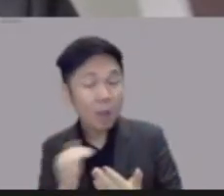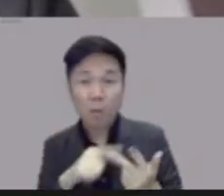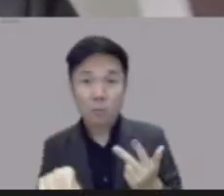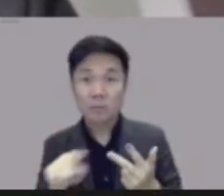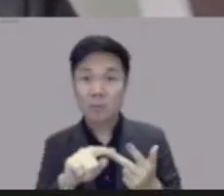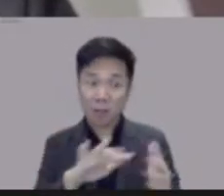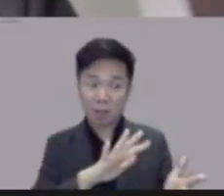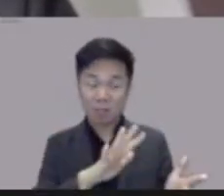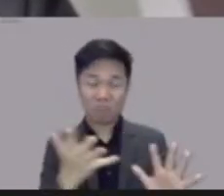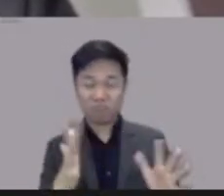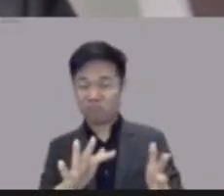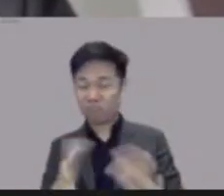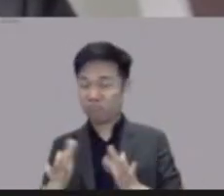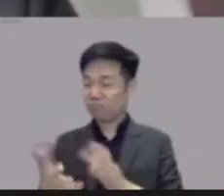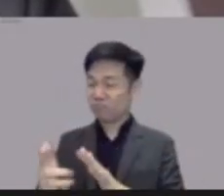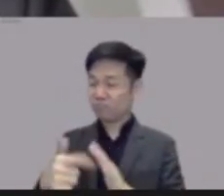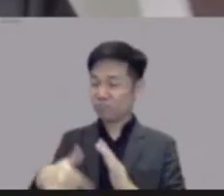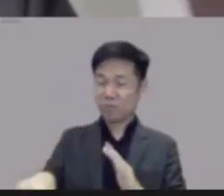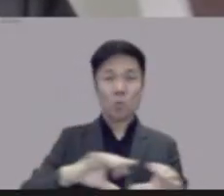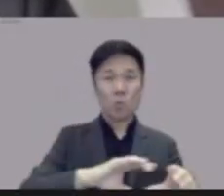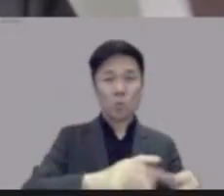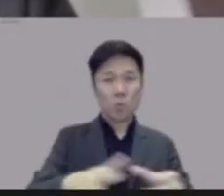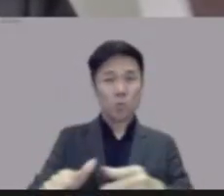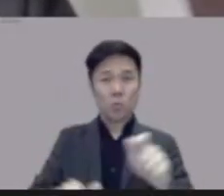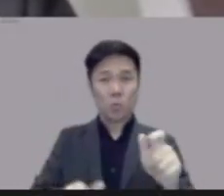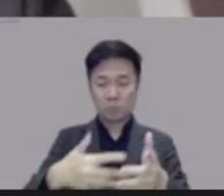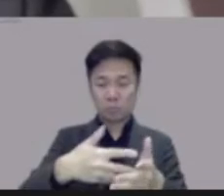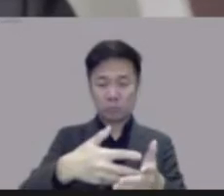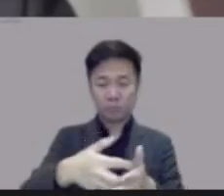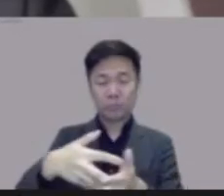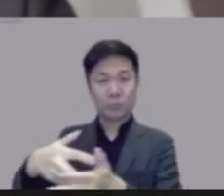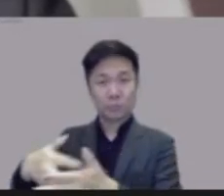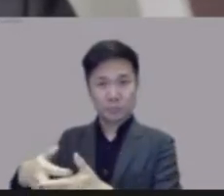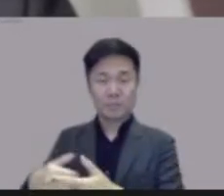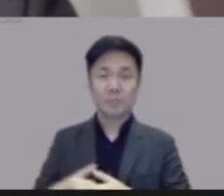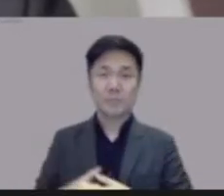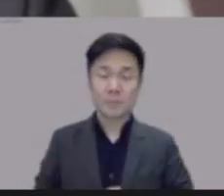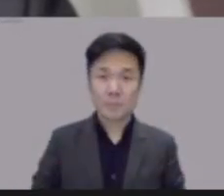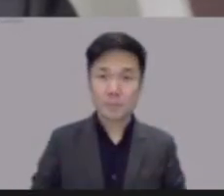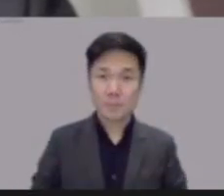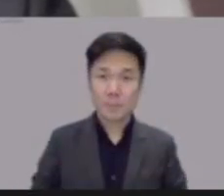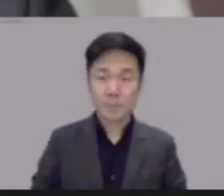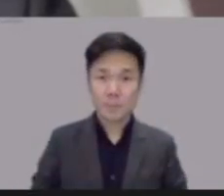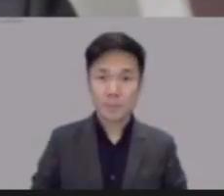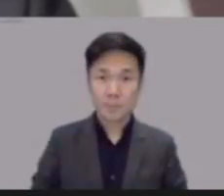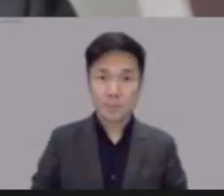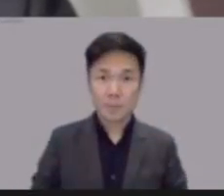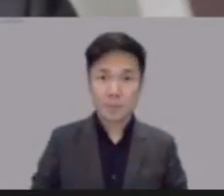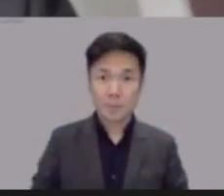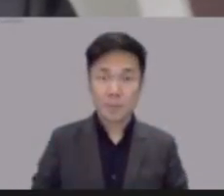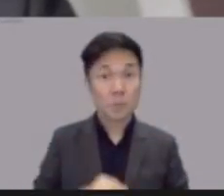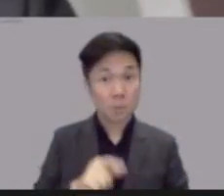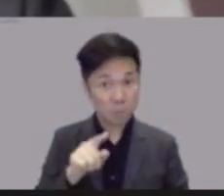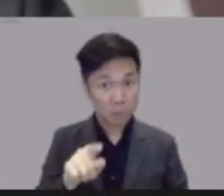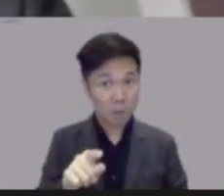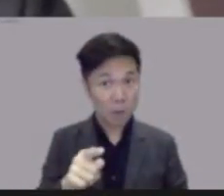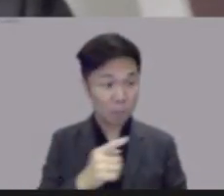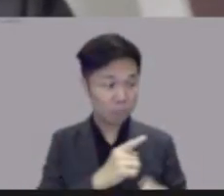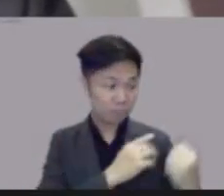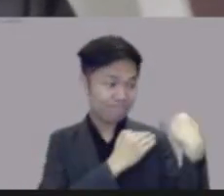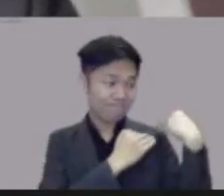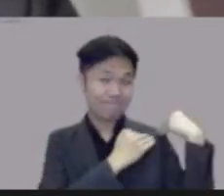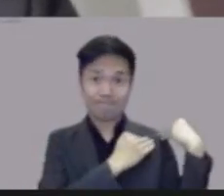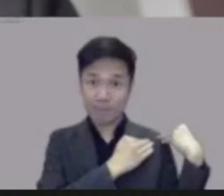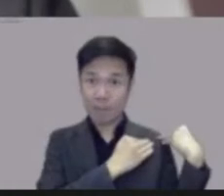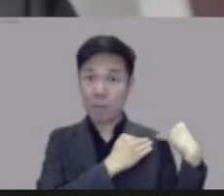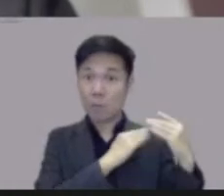people not just because we have a right to Environmental Protection and a right to be heard but because we can bring a vital energy and